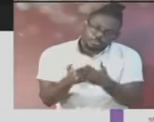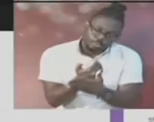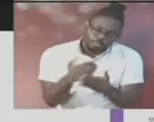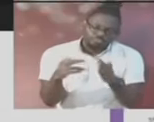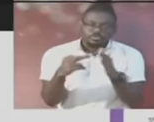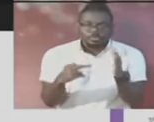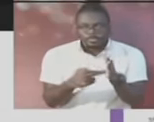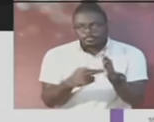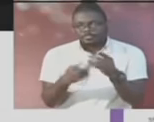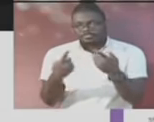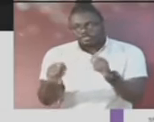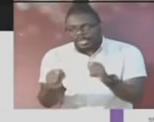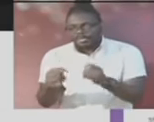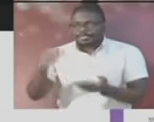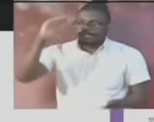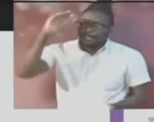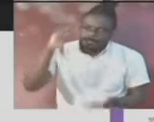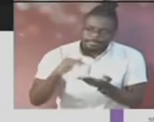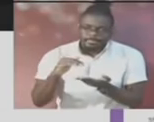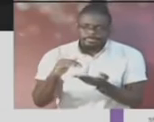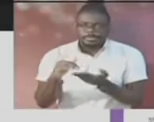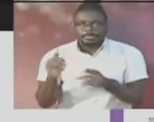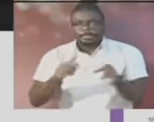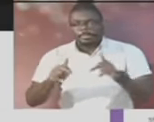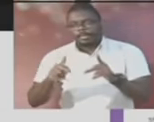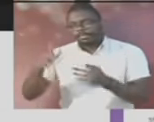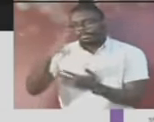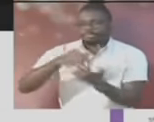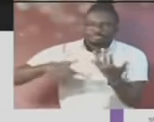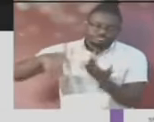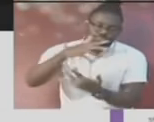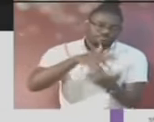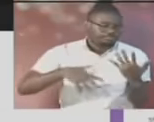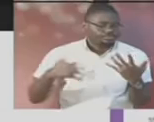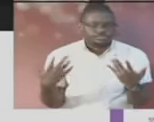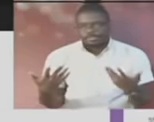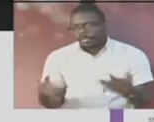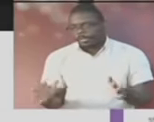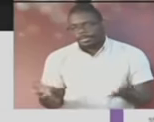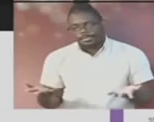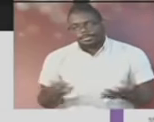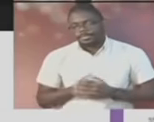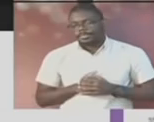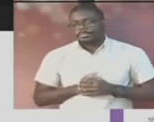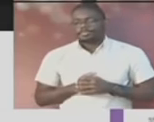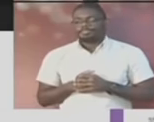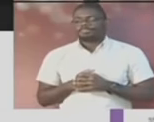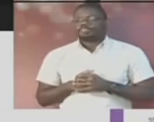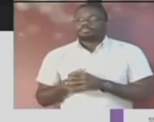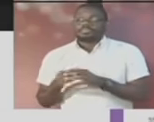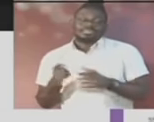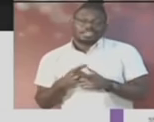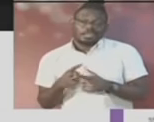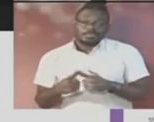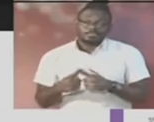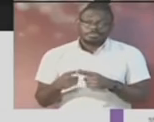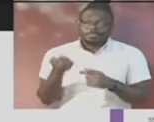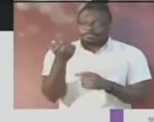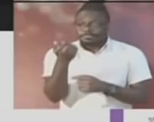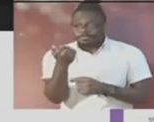the possibility of people moving around and interacting, with measures being implemented on the 14th of April, the 22nd, the 29th, and then